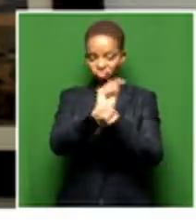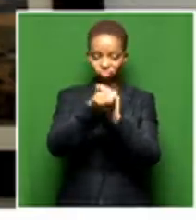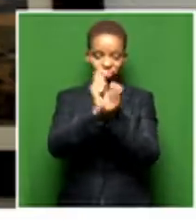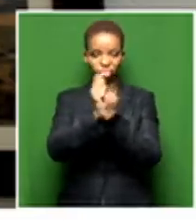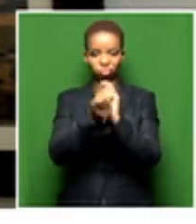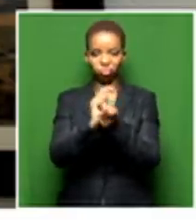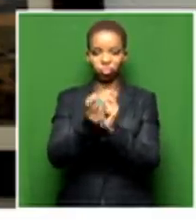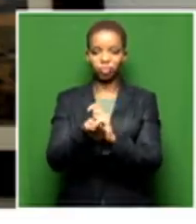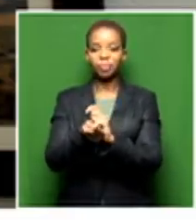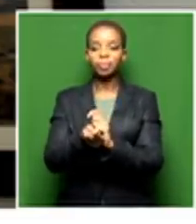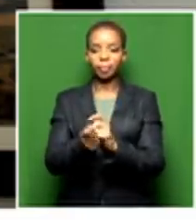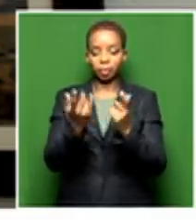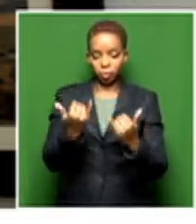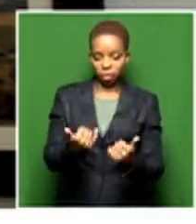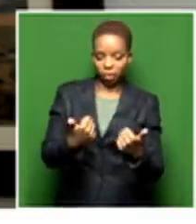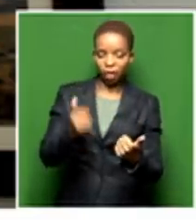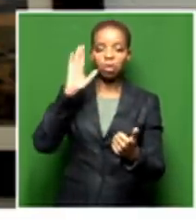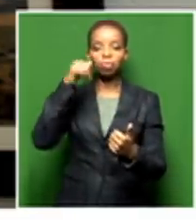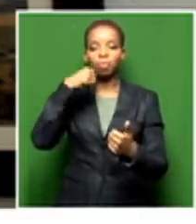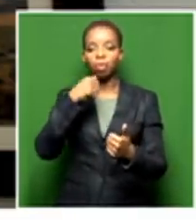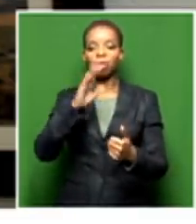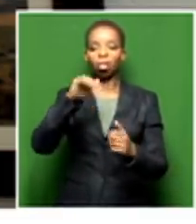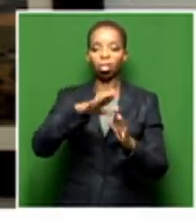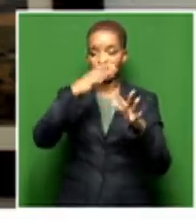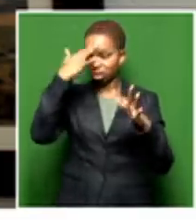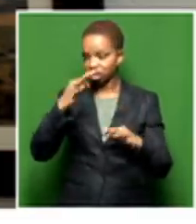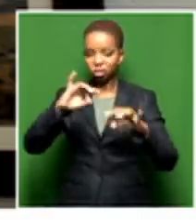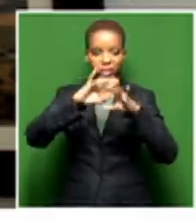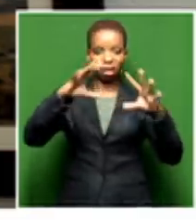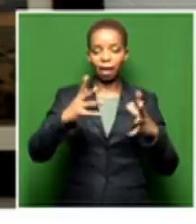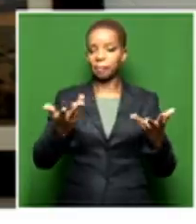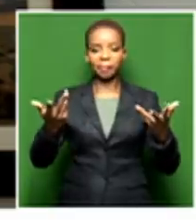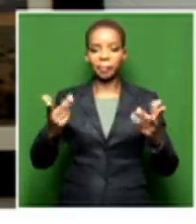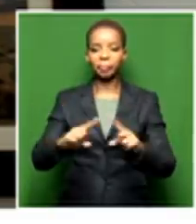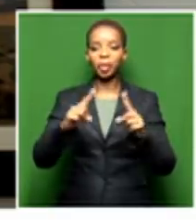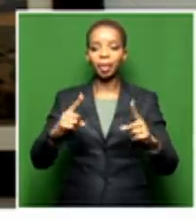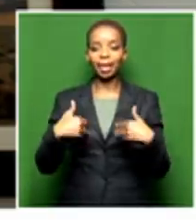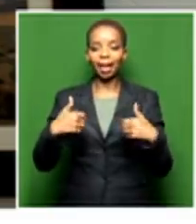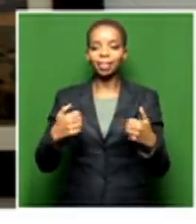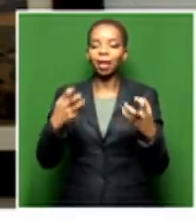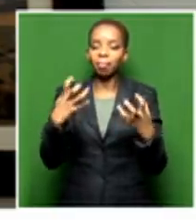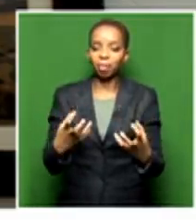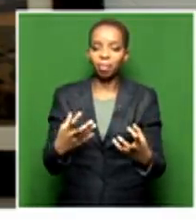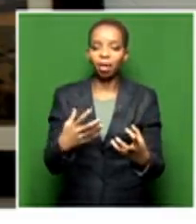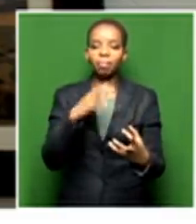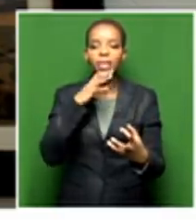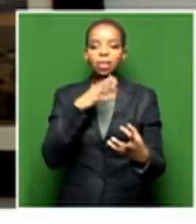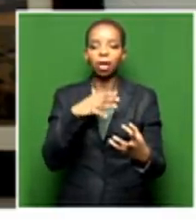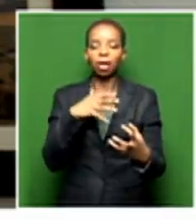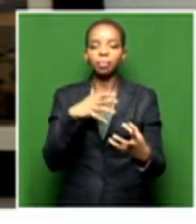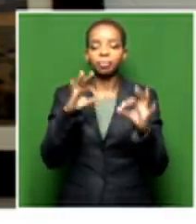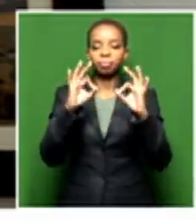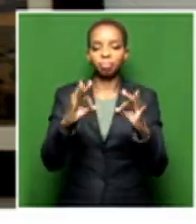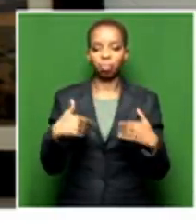decision-making process is not quite clear. So basically, just general poor health if you're not getting a good night's sleep.